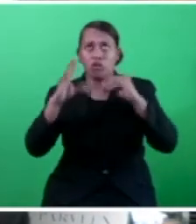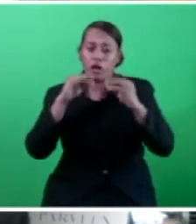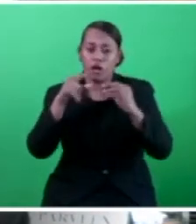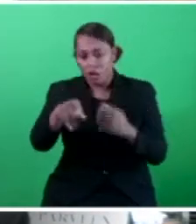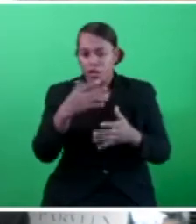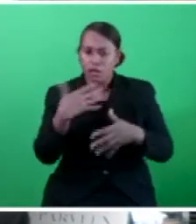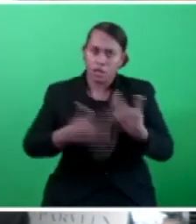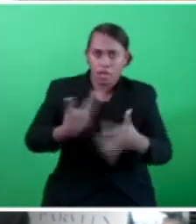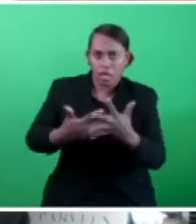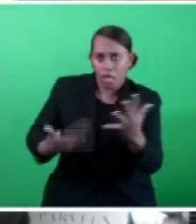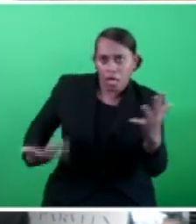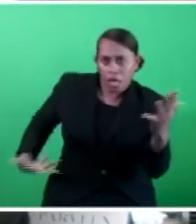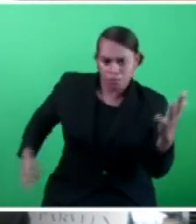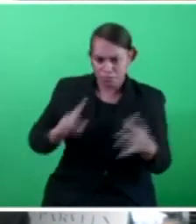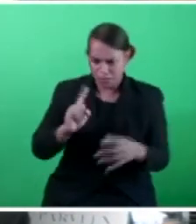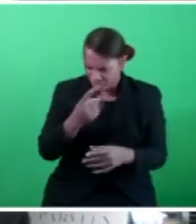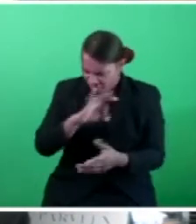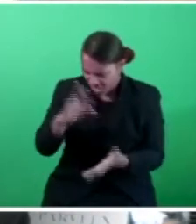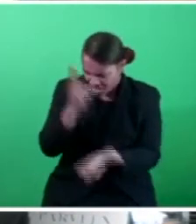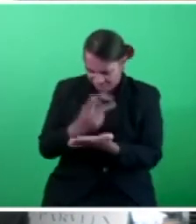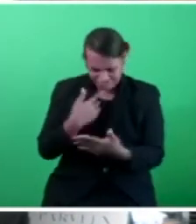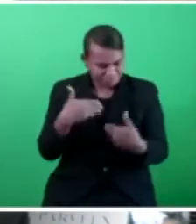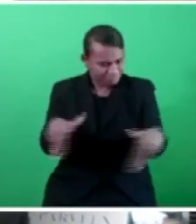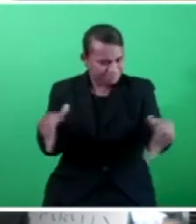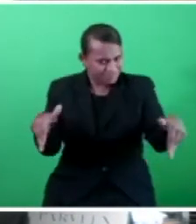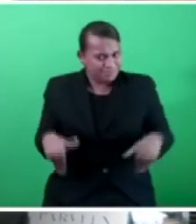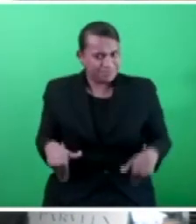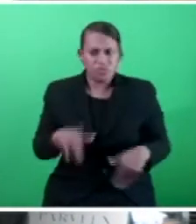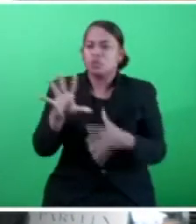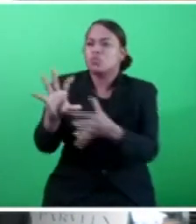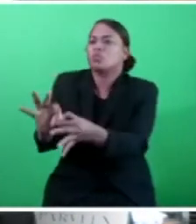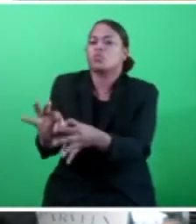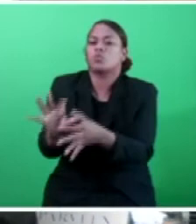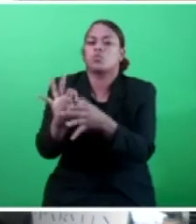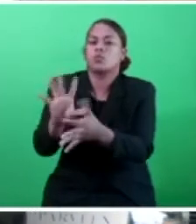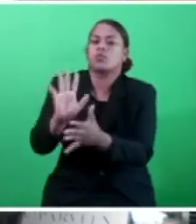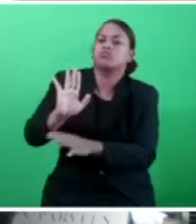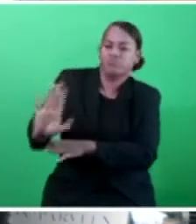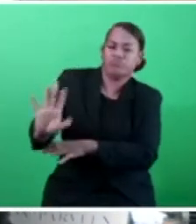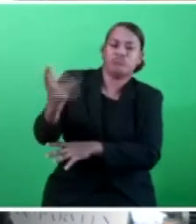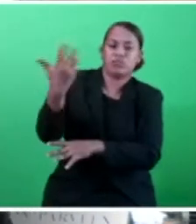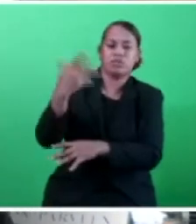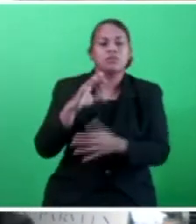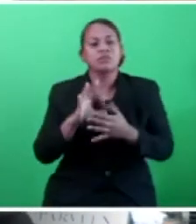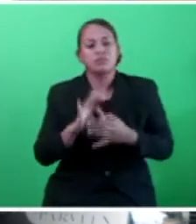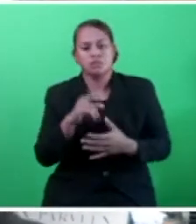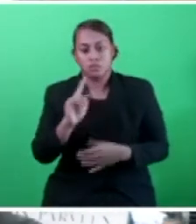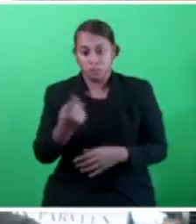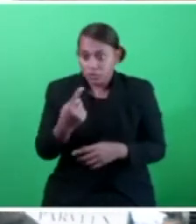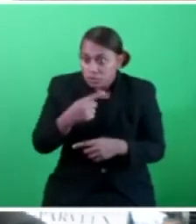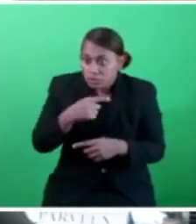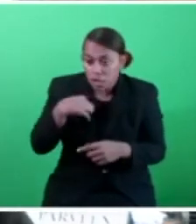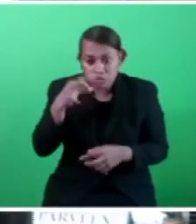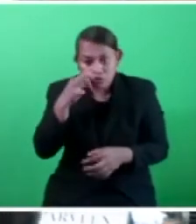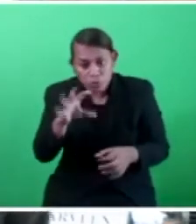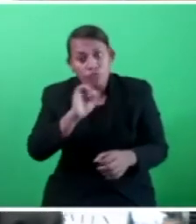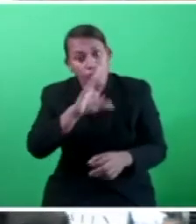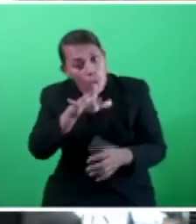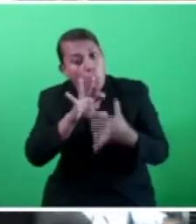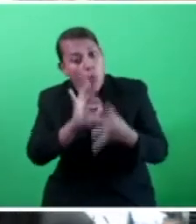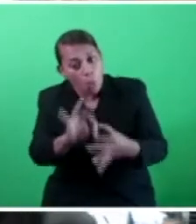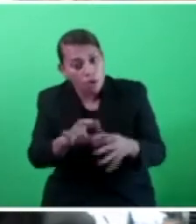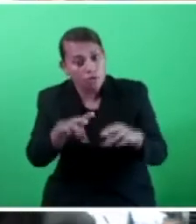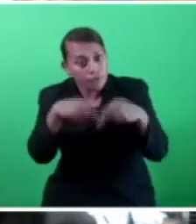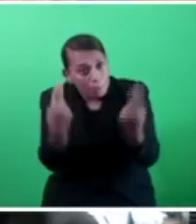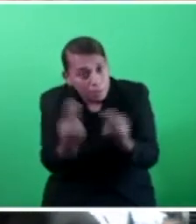may not be theirs. But what if it's their family? What if it's them or us? It could be me, it could be them. Would they be